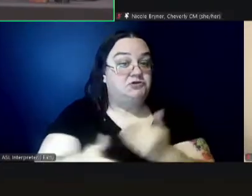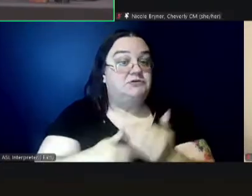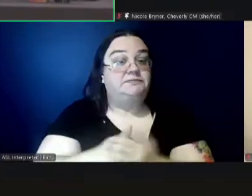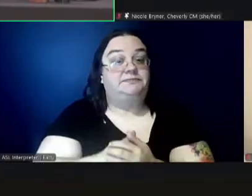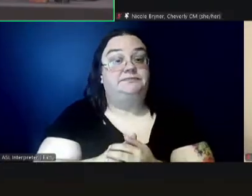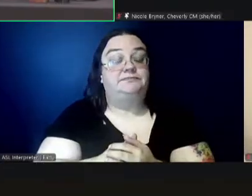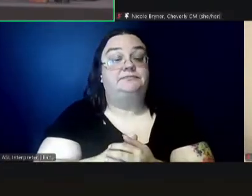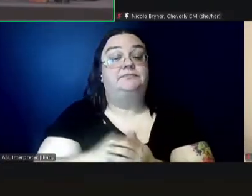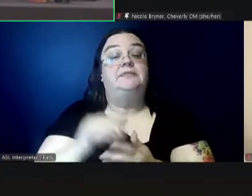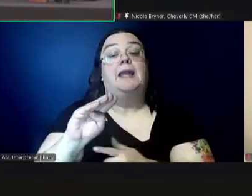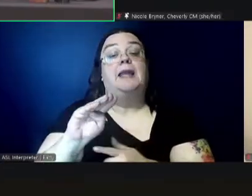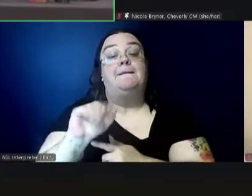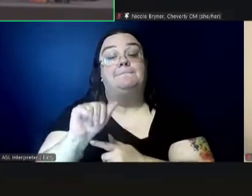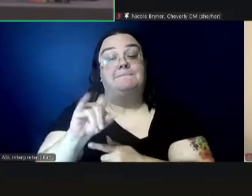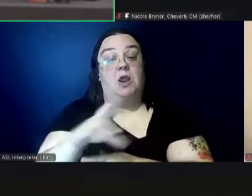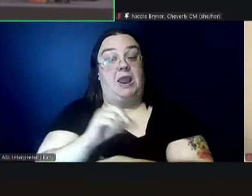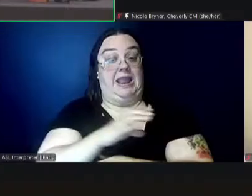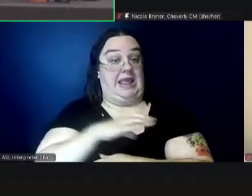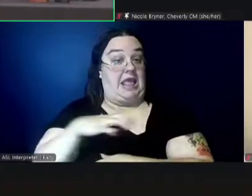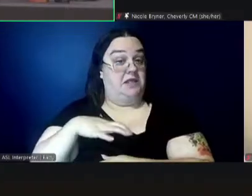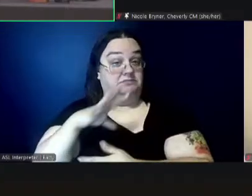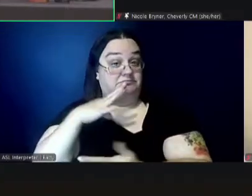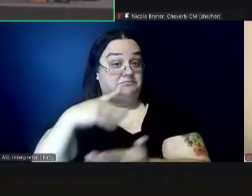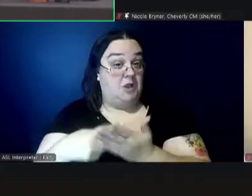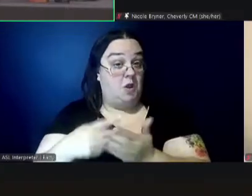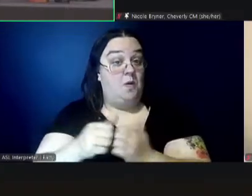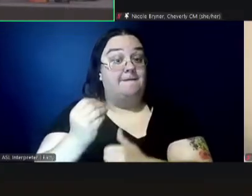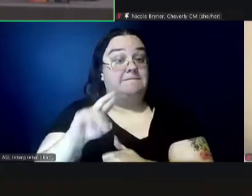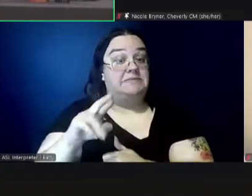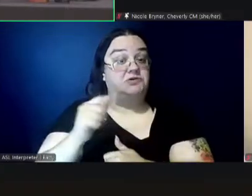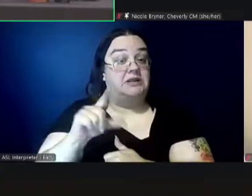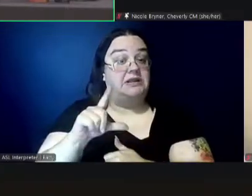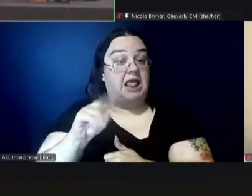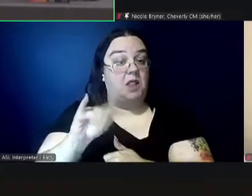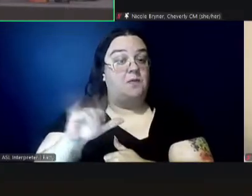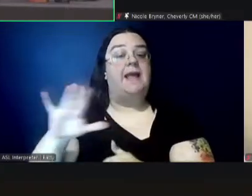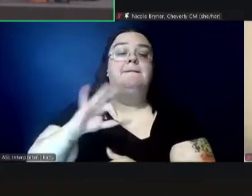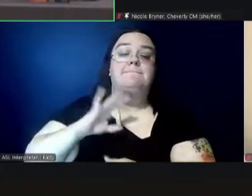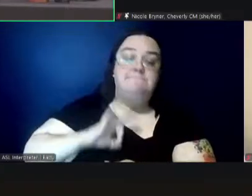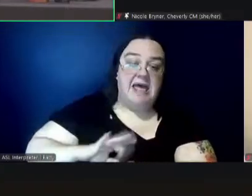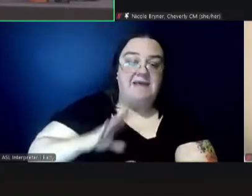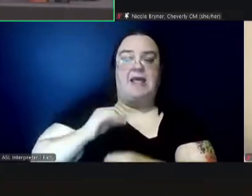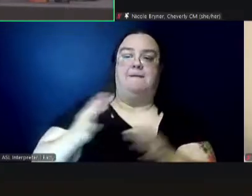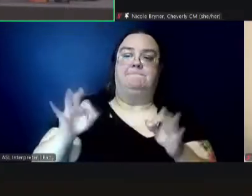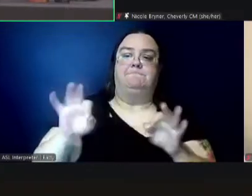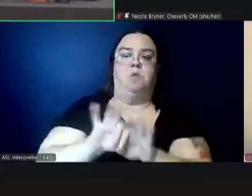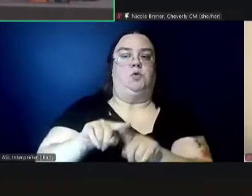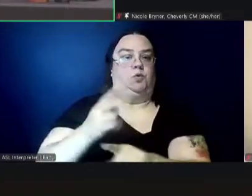The Mayor and Council discussed with Mr. Galloway his benefits and the importance of utilizing them.